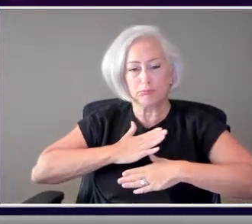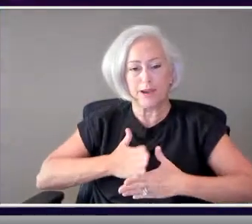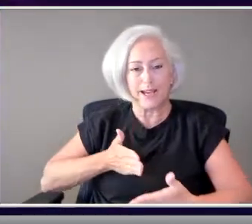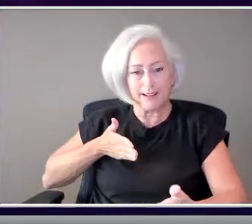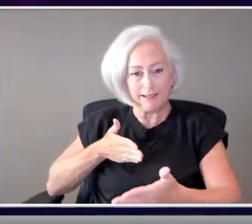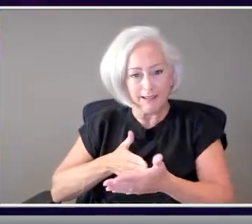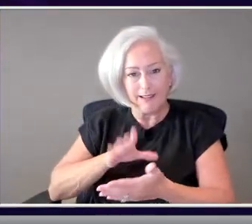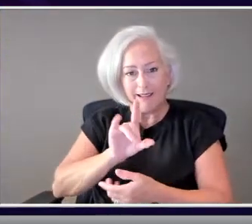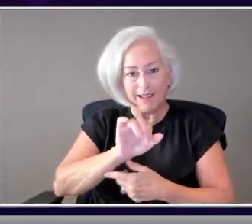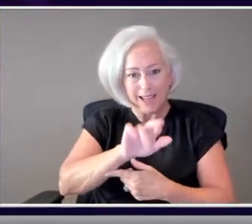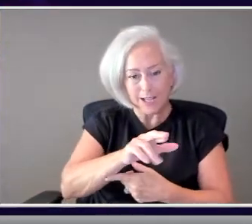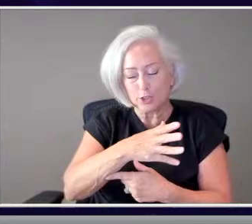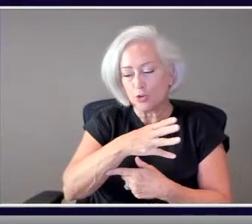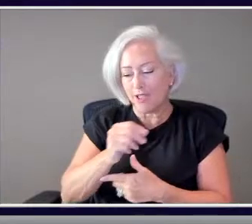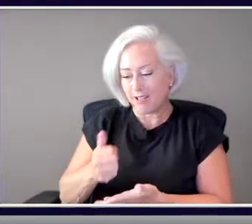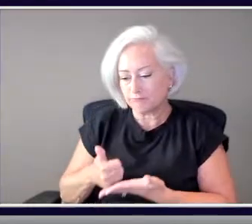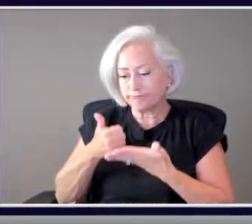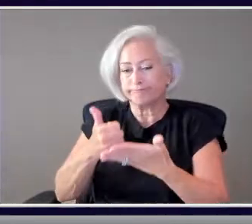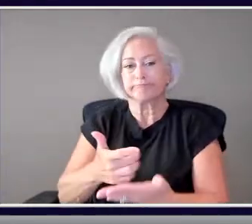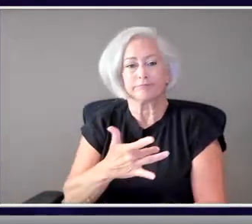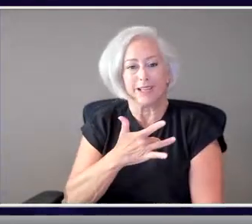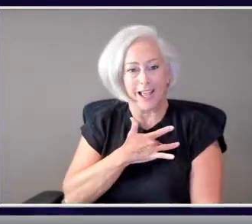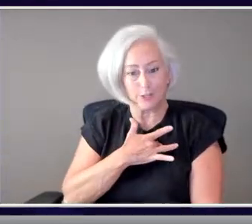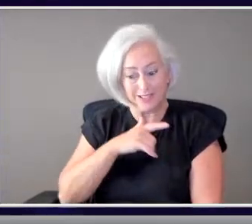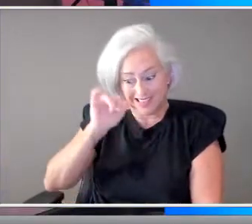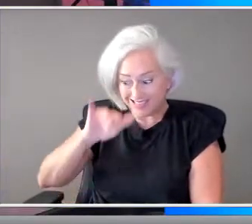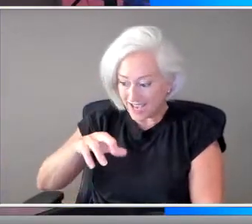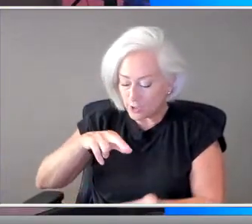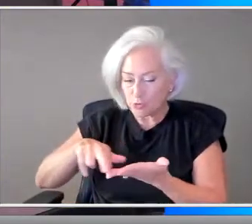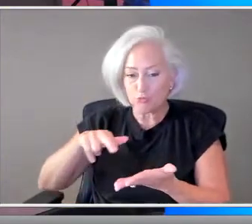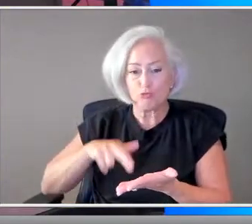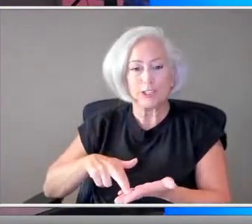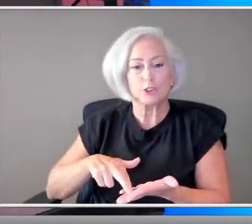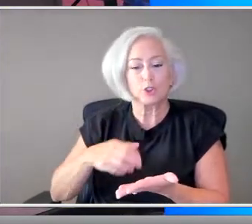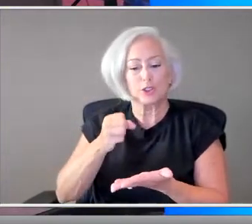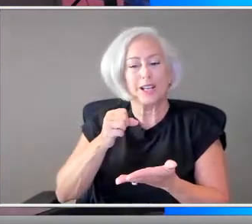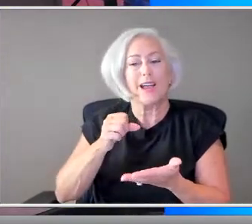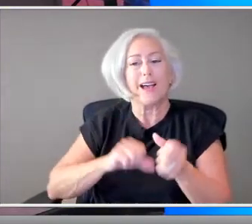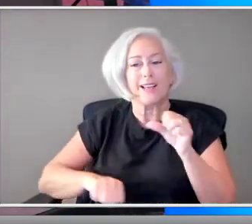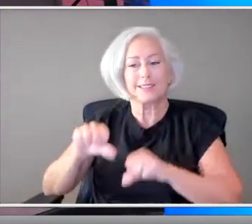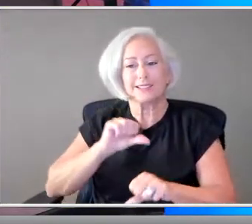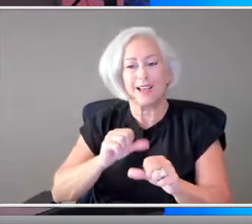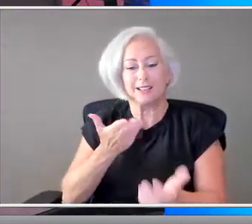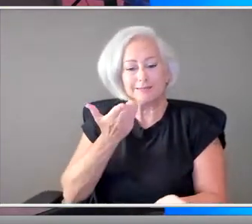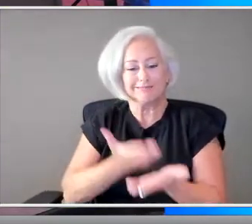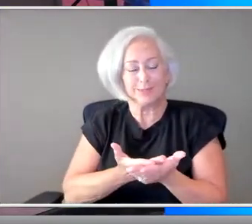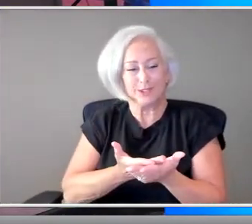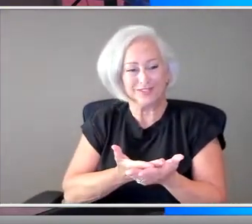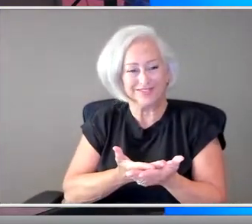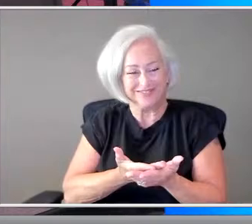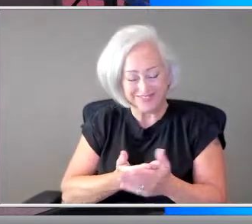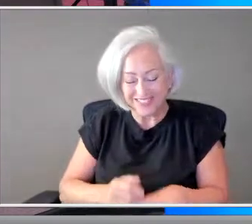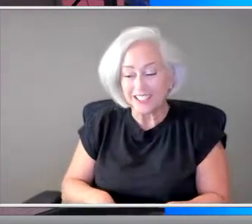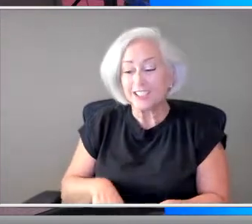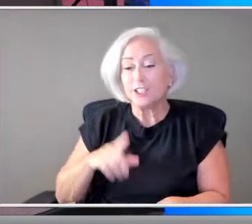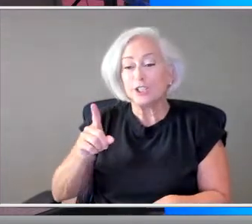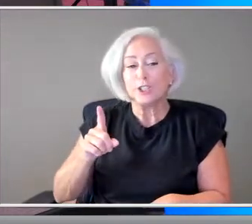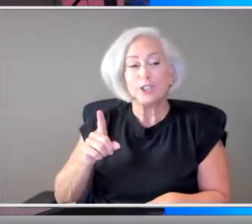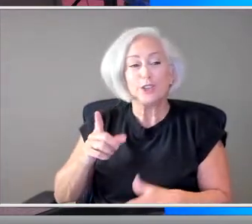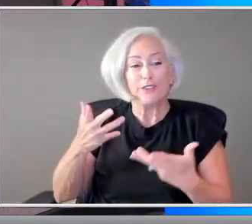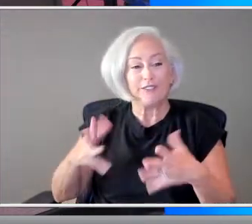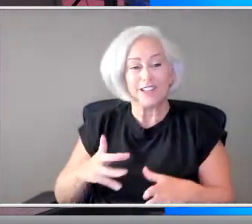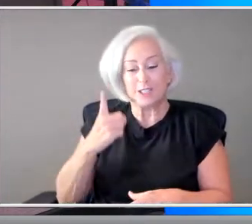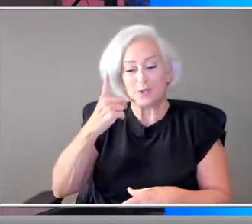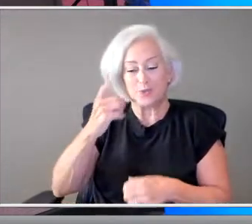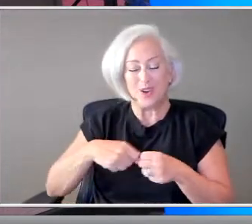research, science-based. Angela, you competed in a bodybuilding competition 1 year after your reconstruction.